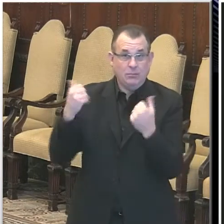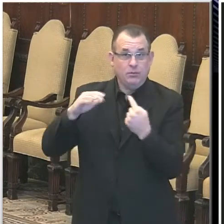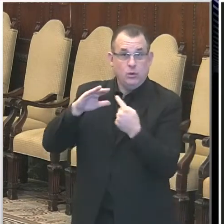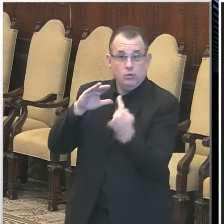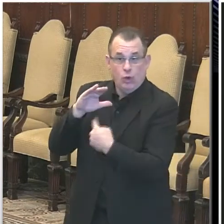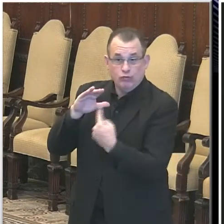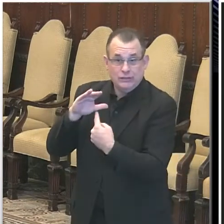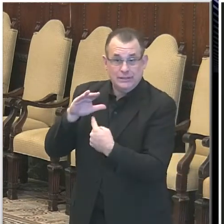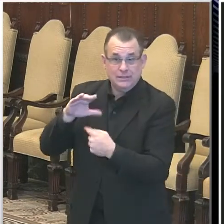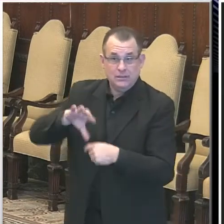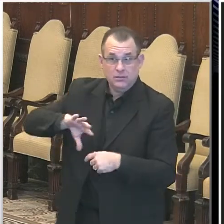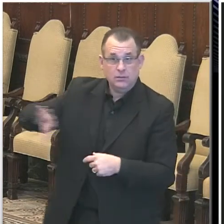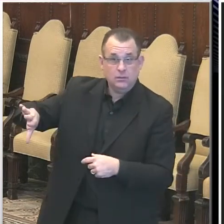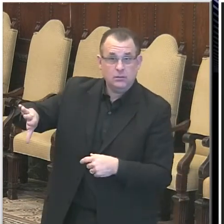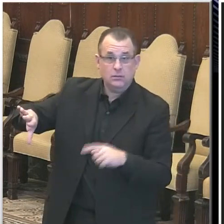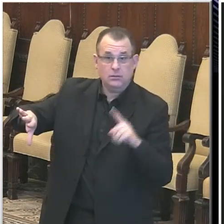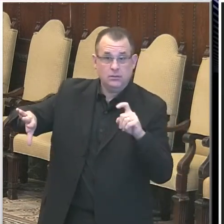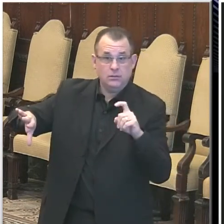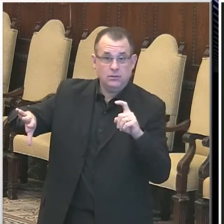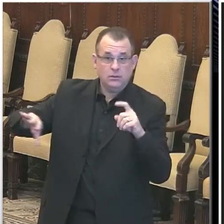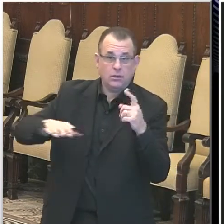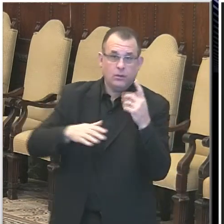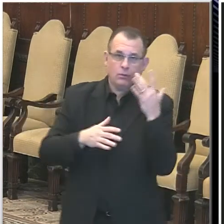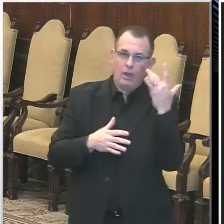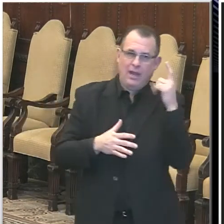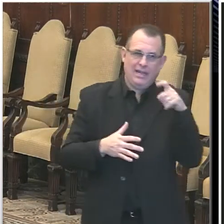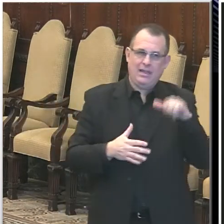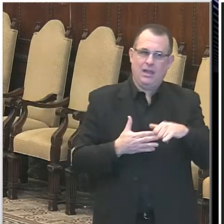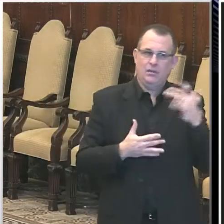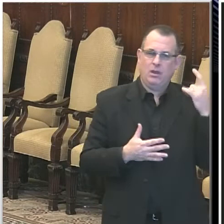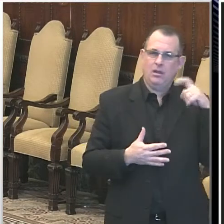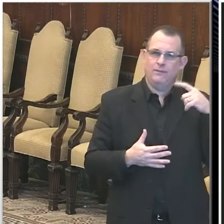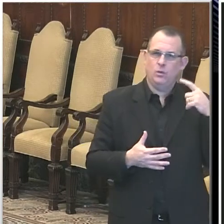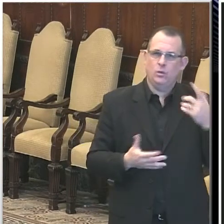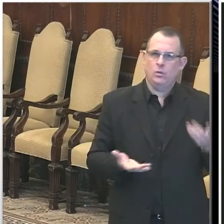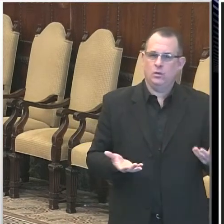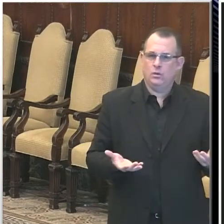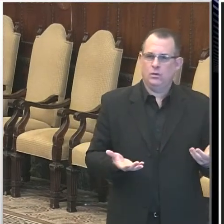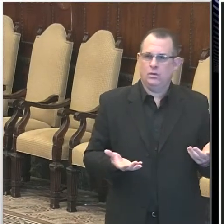So what was the need for this separate space for them?